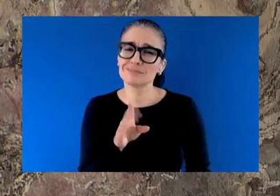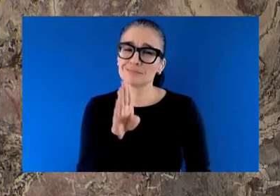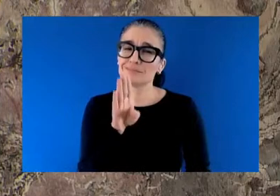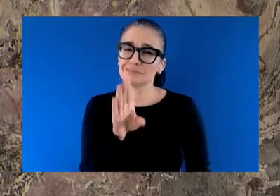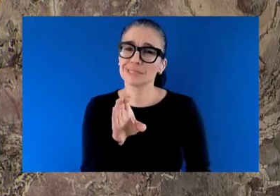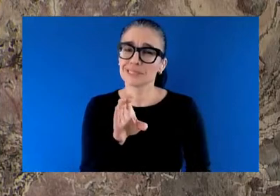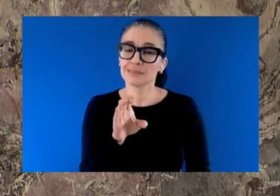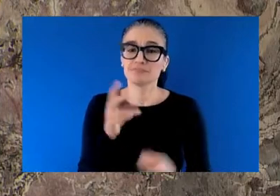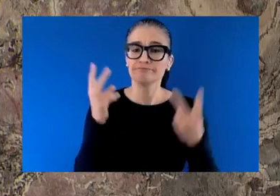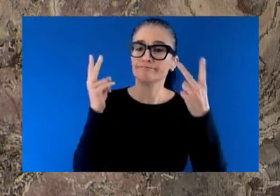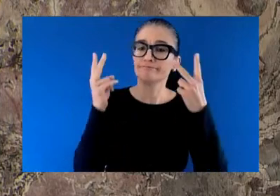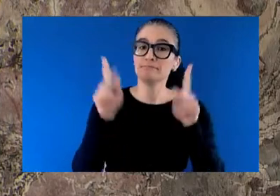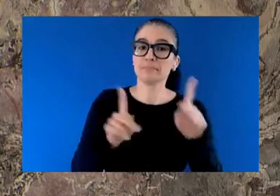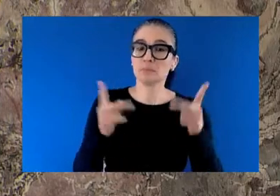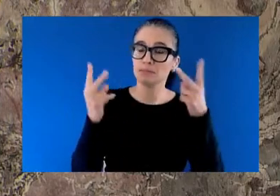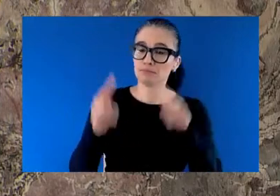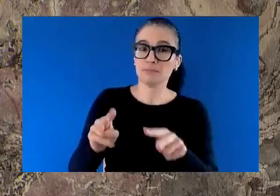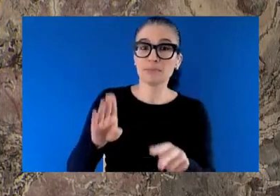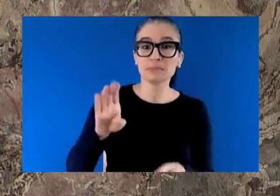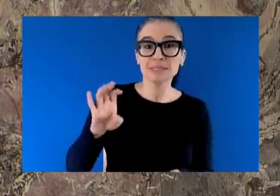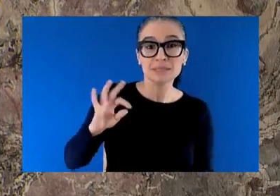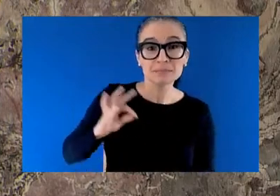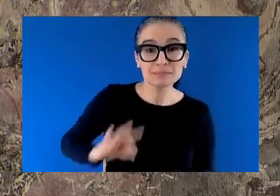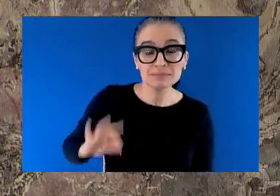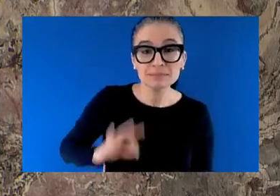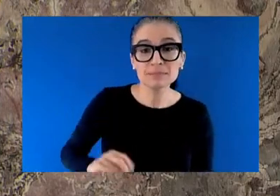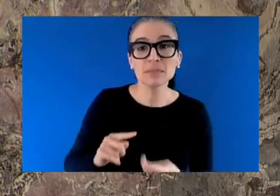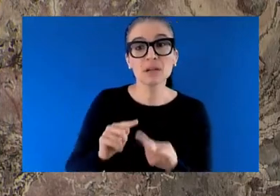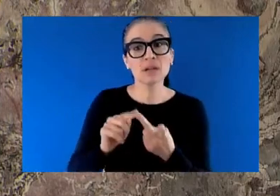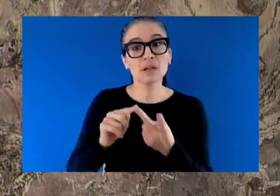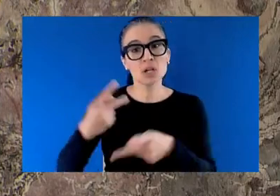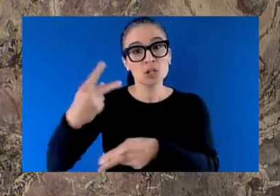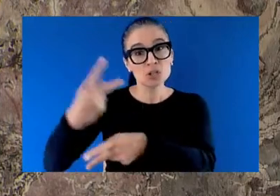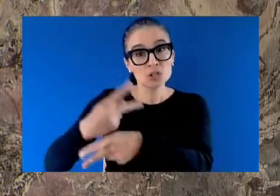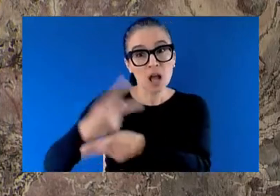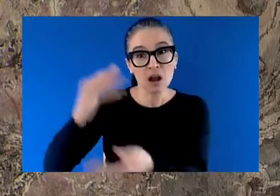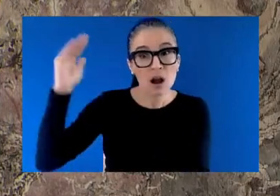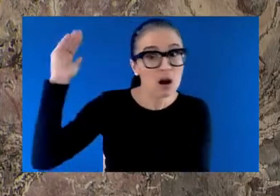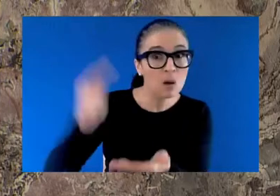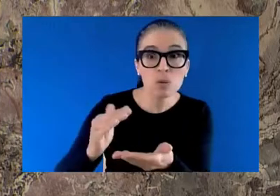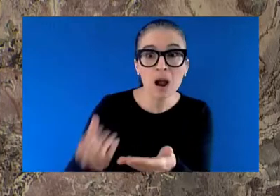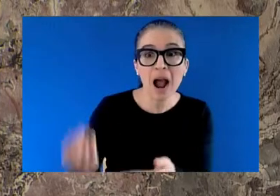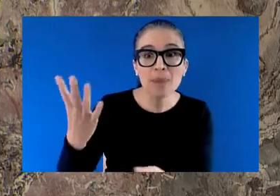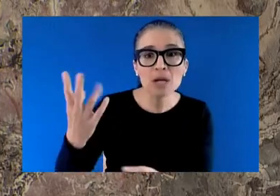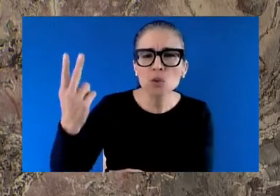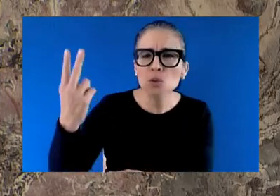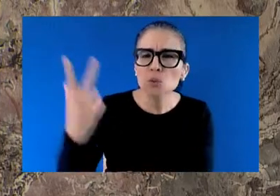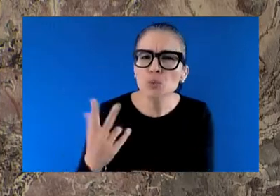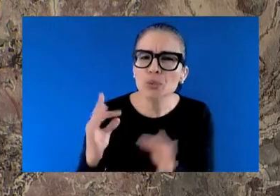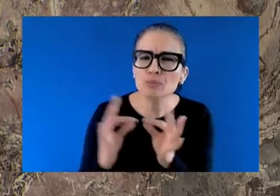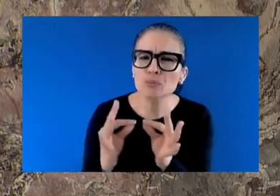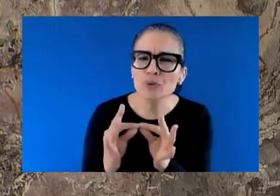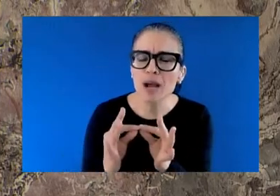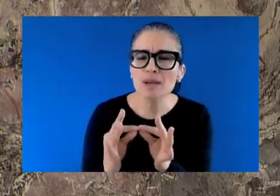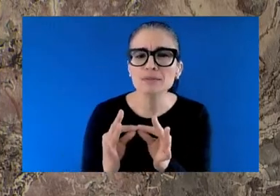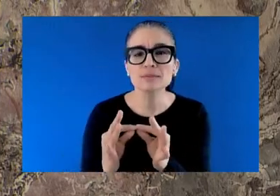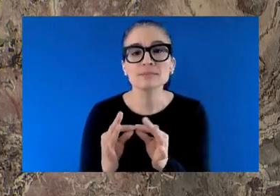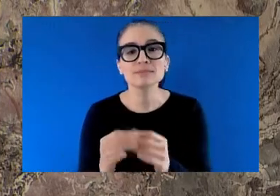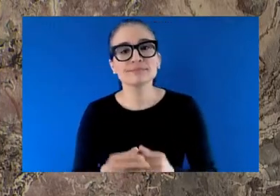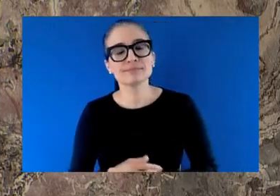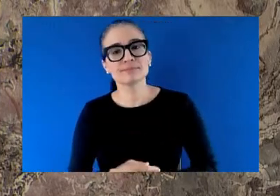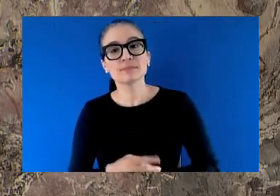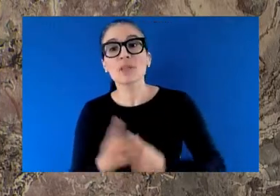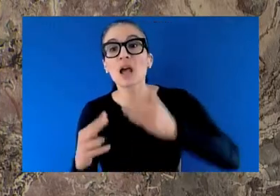childcare costs. They remember we took the toll off bridges. They know that climate change affects them not only